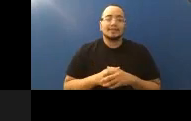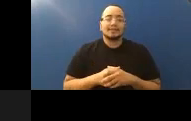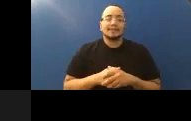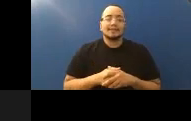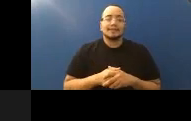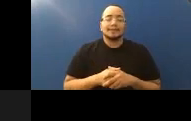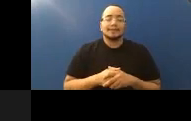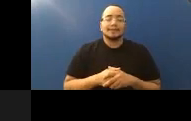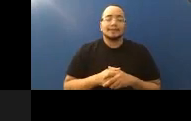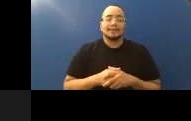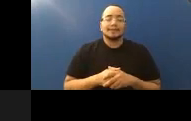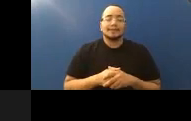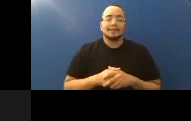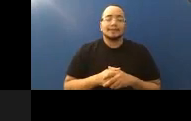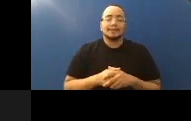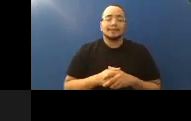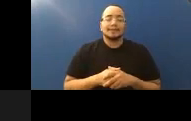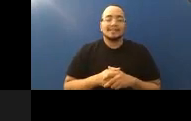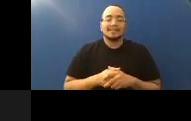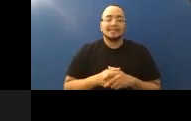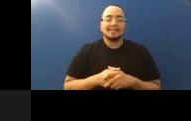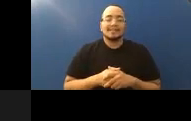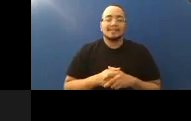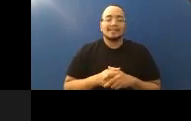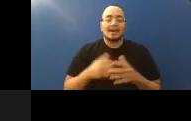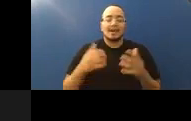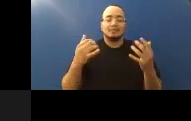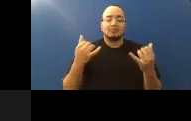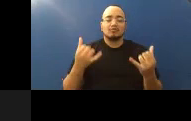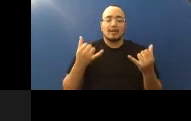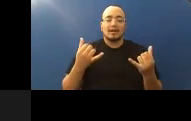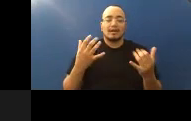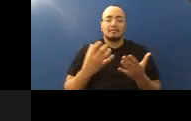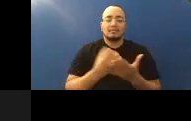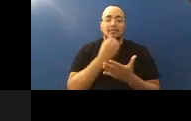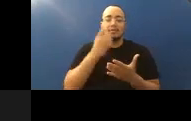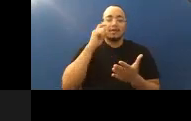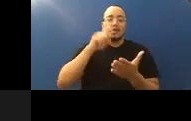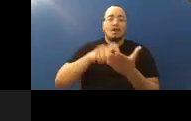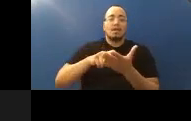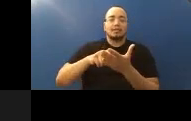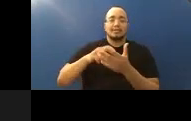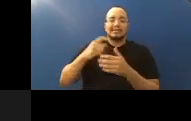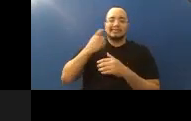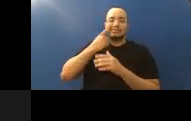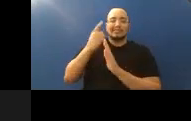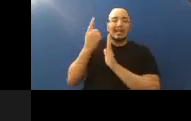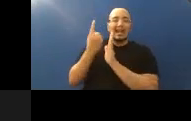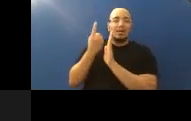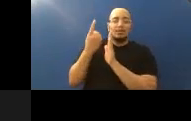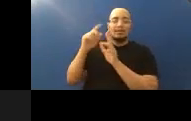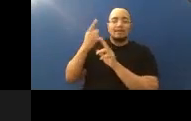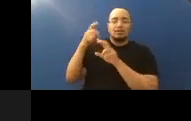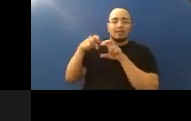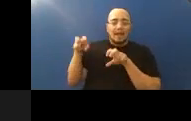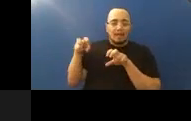I want to actually take a moment to acknowledge the folks from the first panel. As they were sharing, I